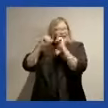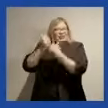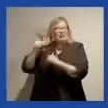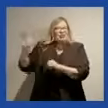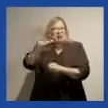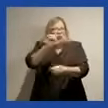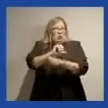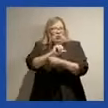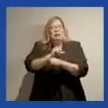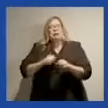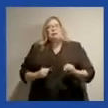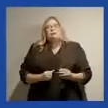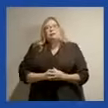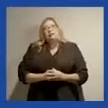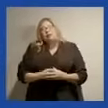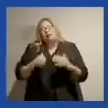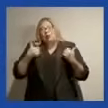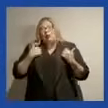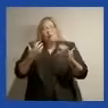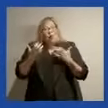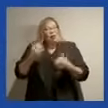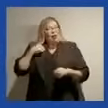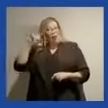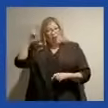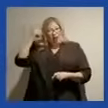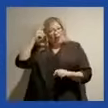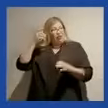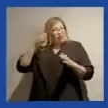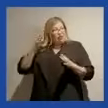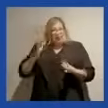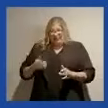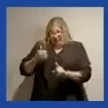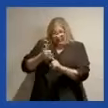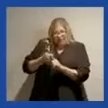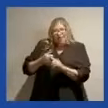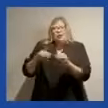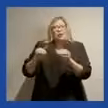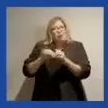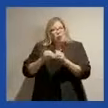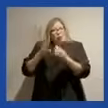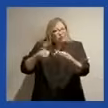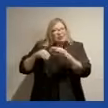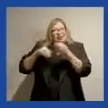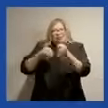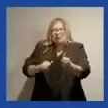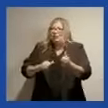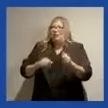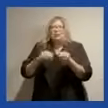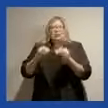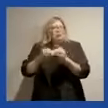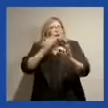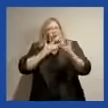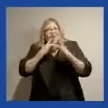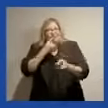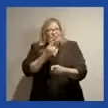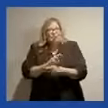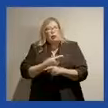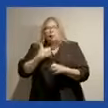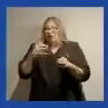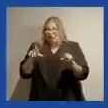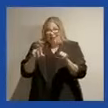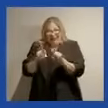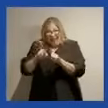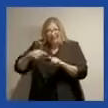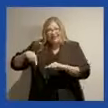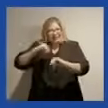department levels. So we want a leaner government. Leaner government, streamlined government. We want to do what all of you are doing in your personal lives,